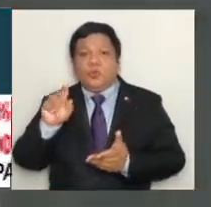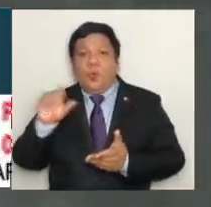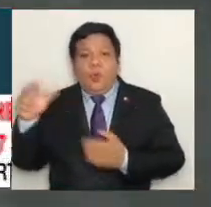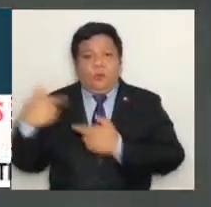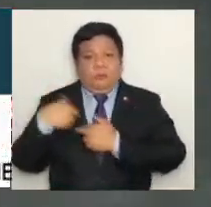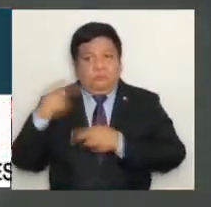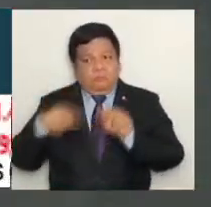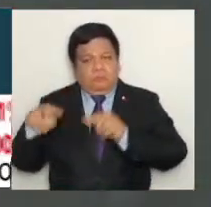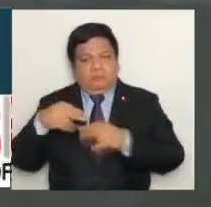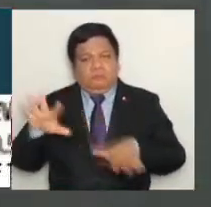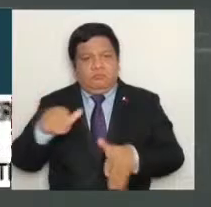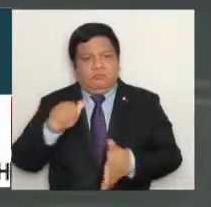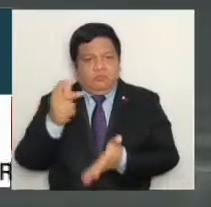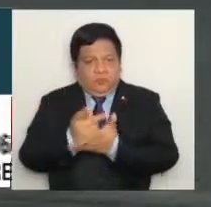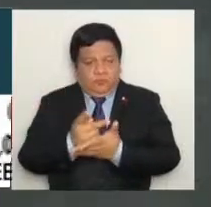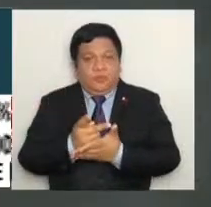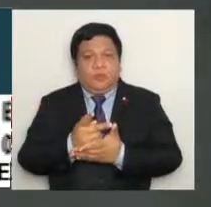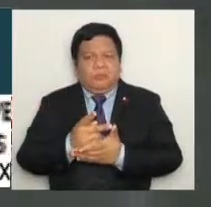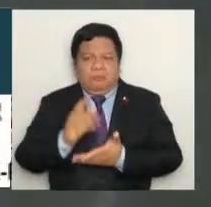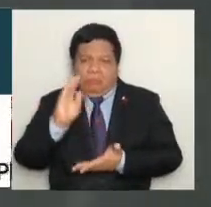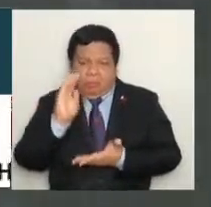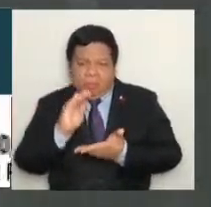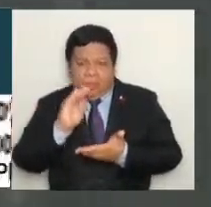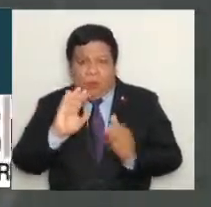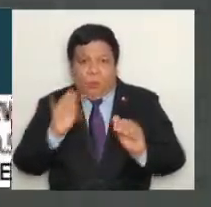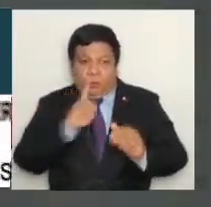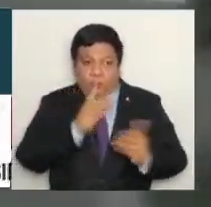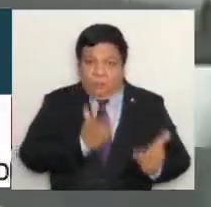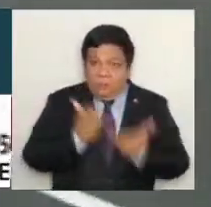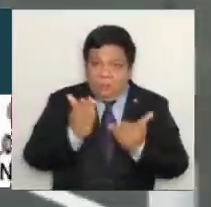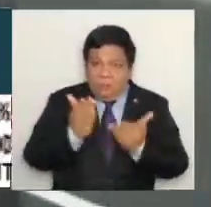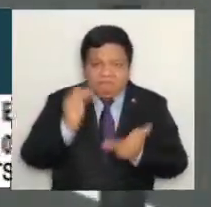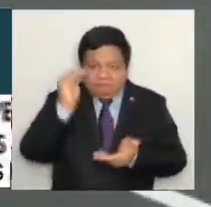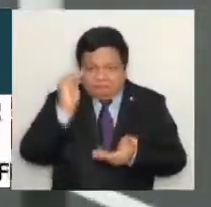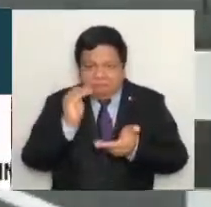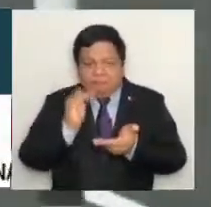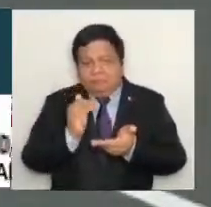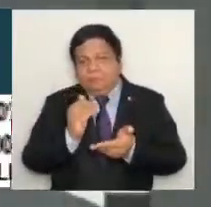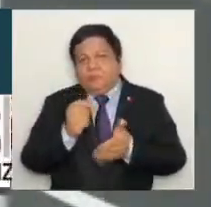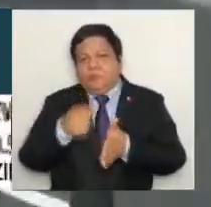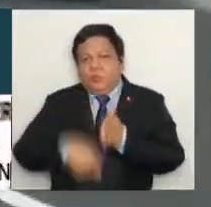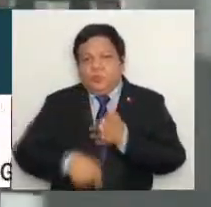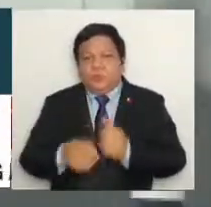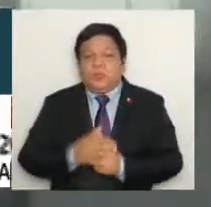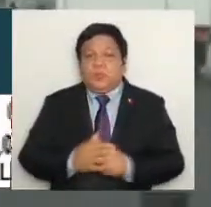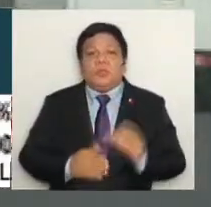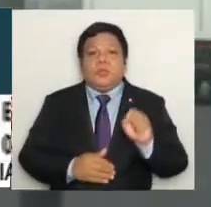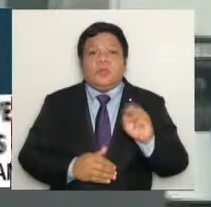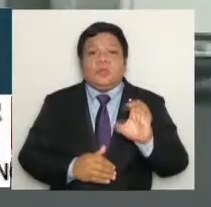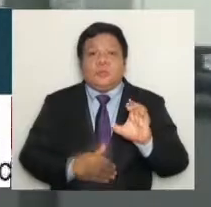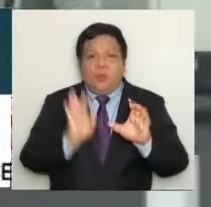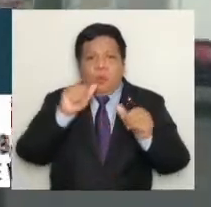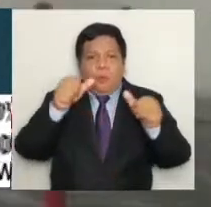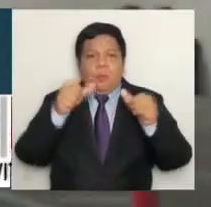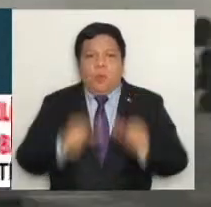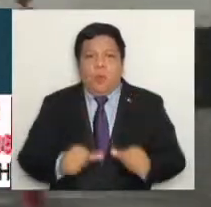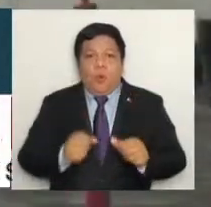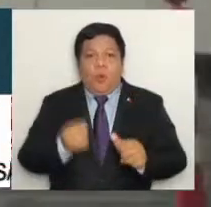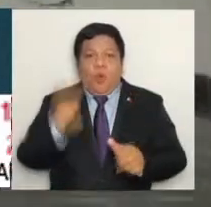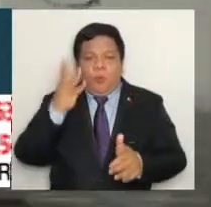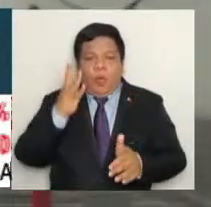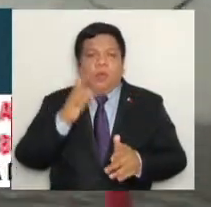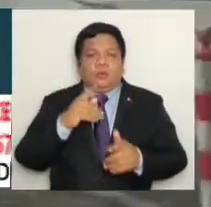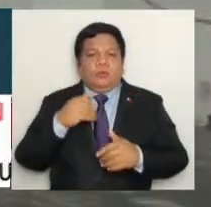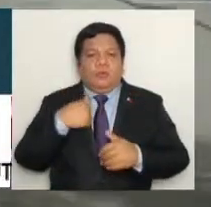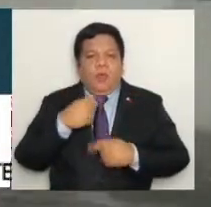notes its prices are lower compared to the originally proposed fees. SMC will post the approved rates at Skyway Stage 3